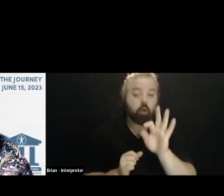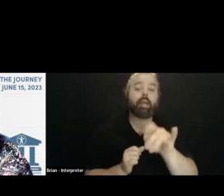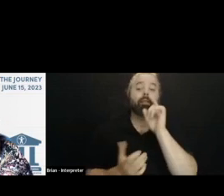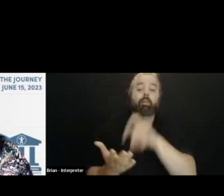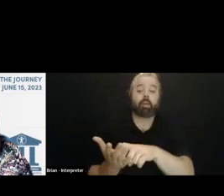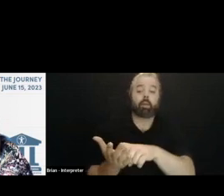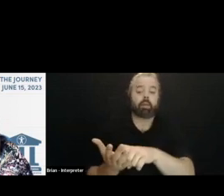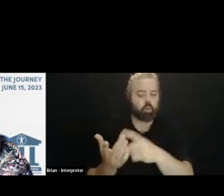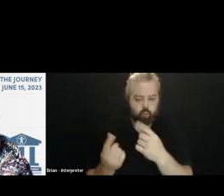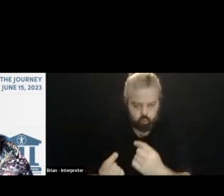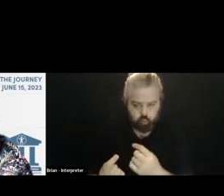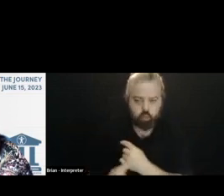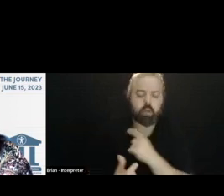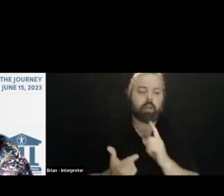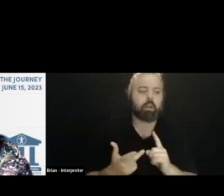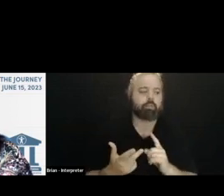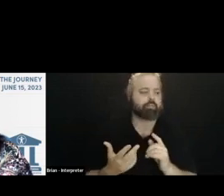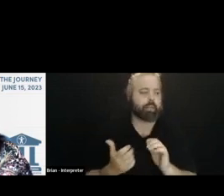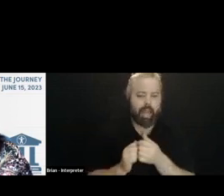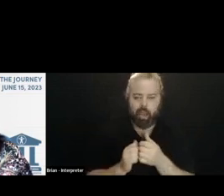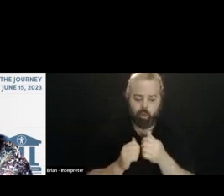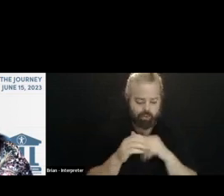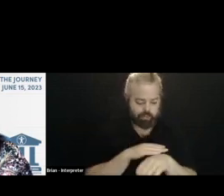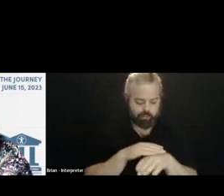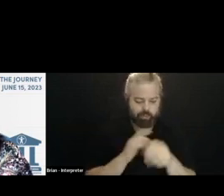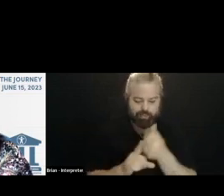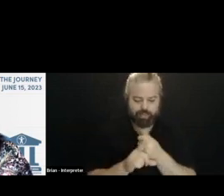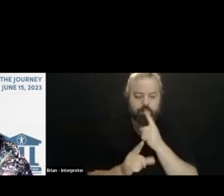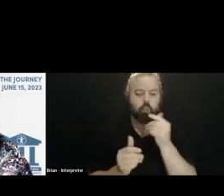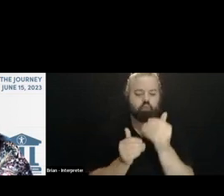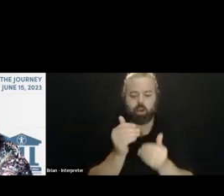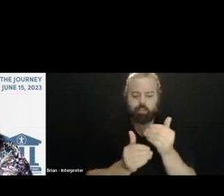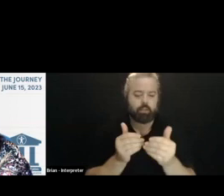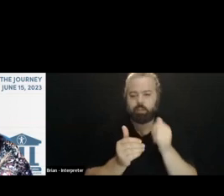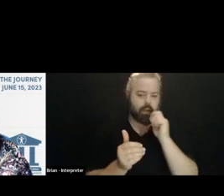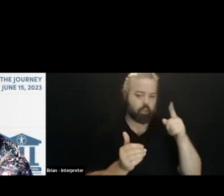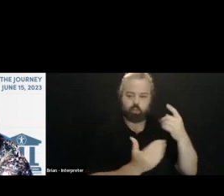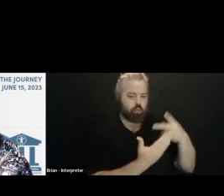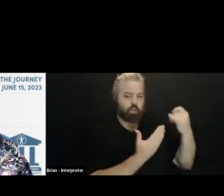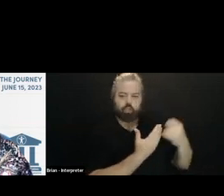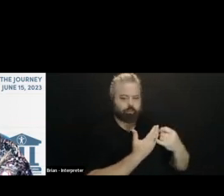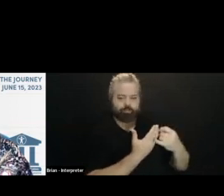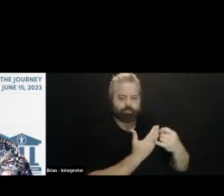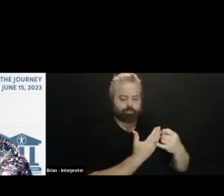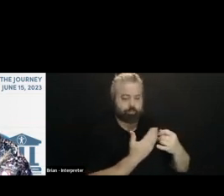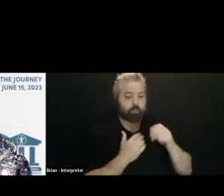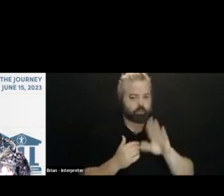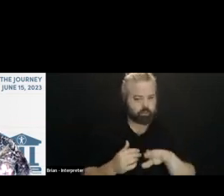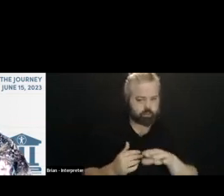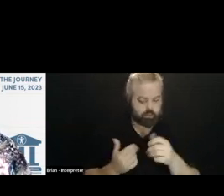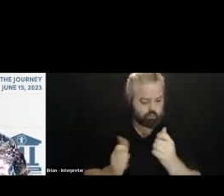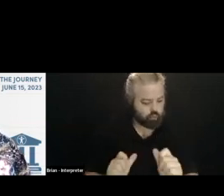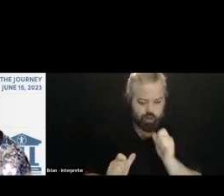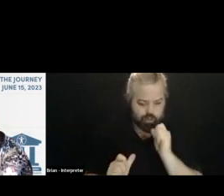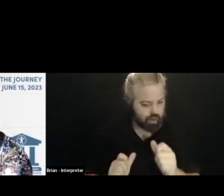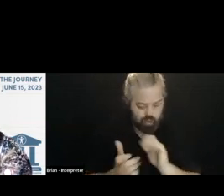issues, how accessibility is a process, not a project, and try not to let it overwhelm